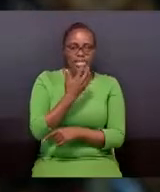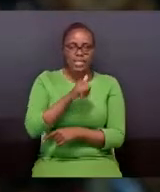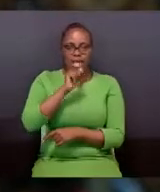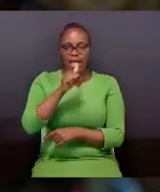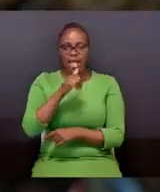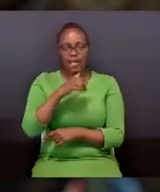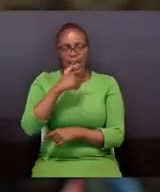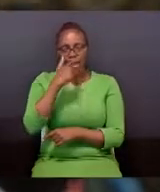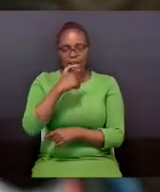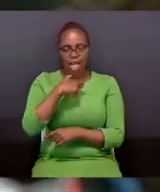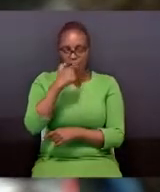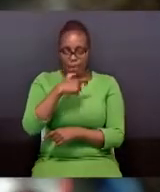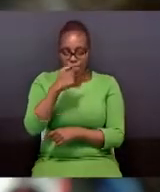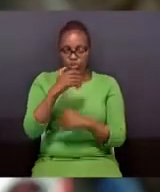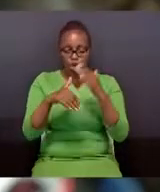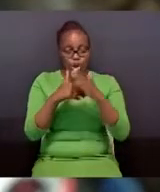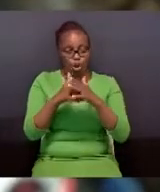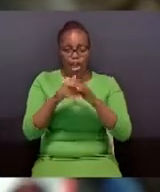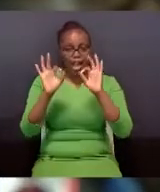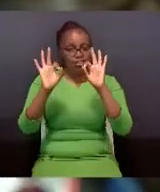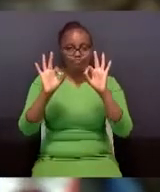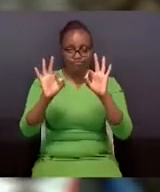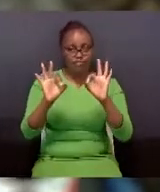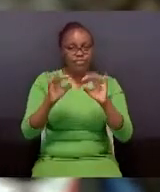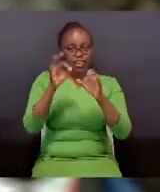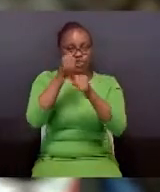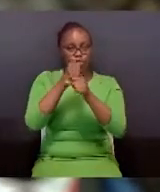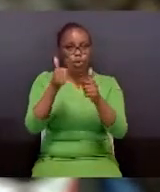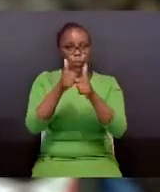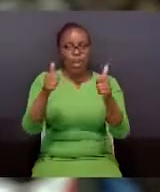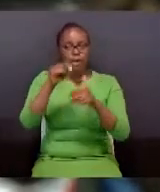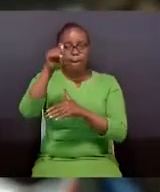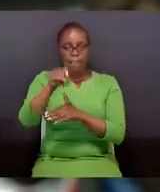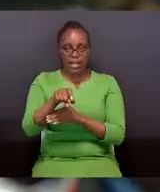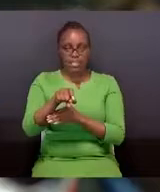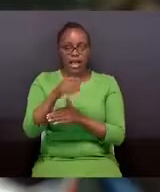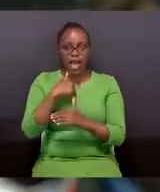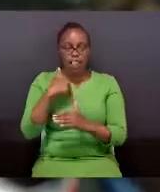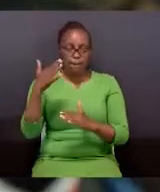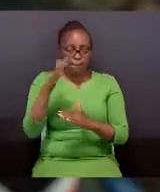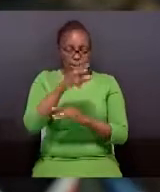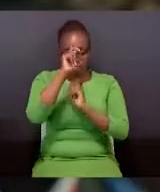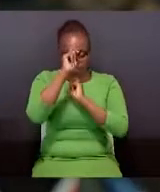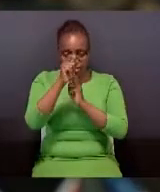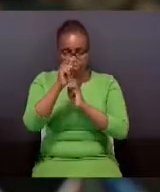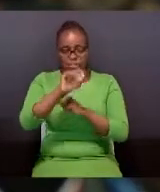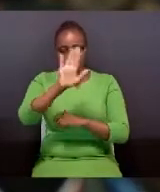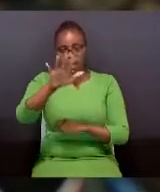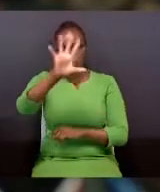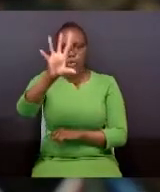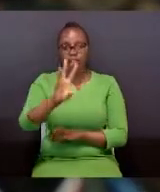playing, if you do it well, first you add to the stock of dignity for every African.